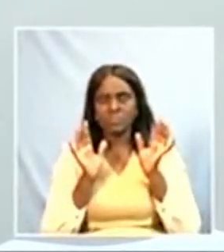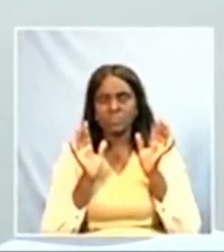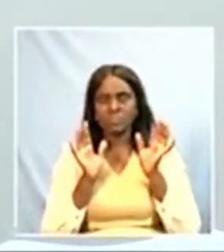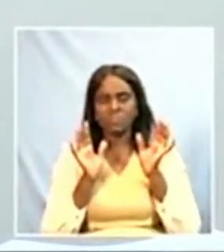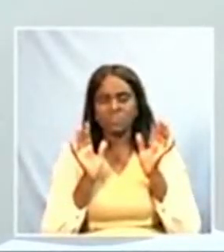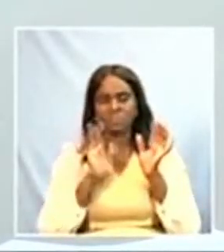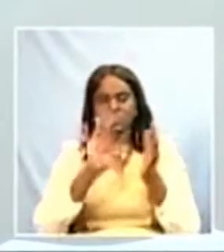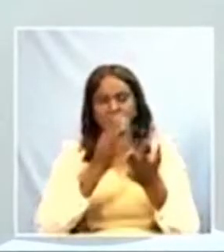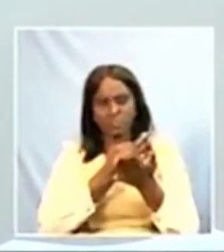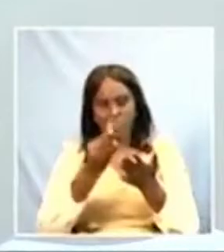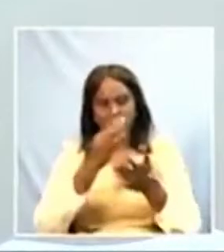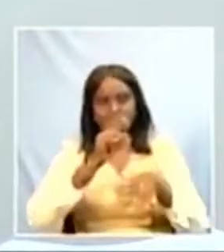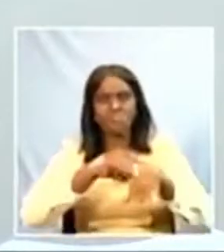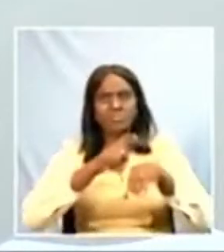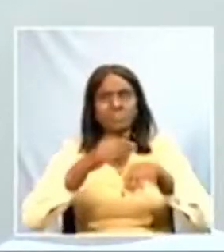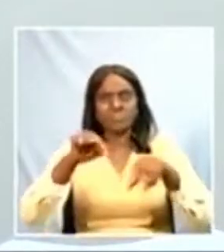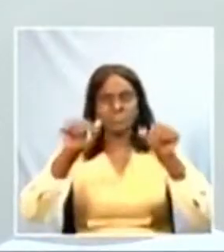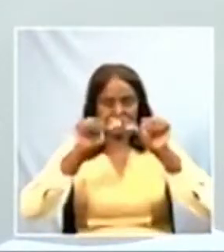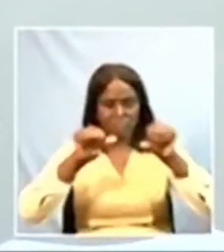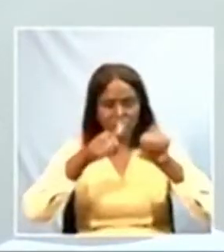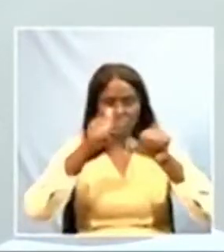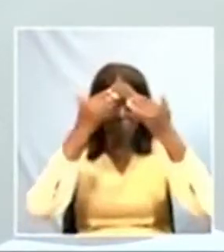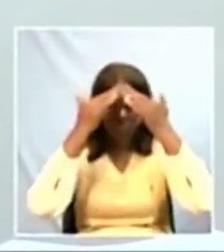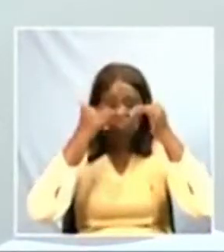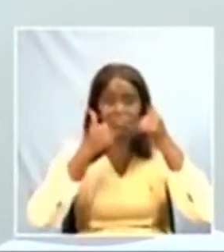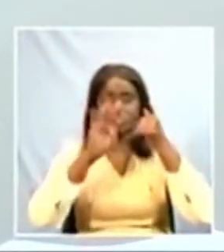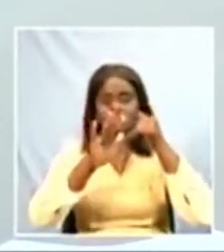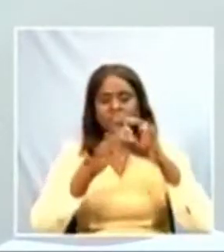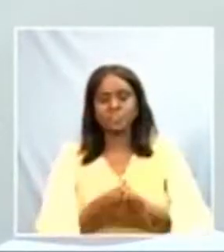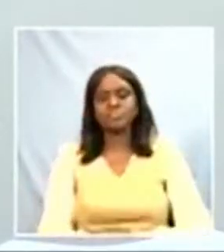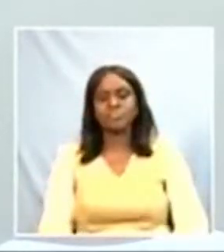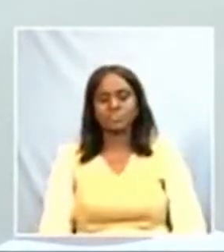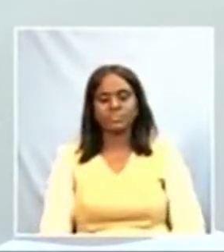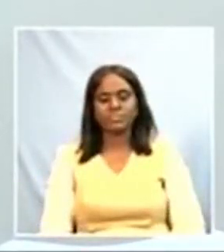Your failure is the time of audit. Are you aware?